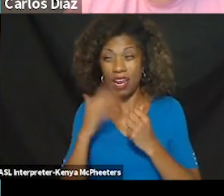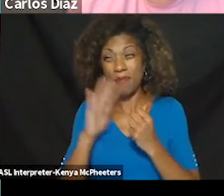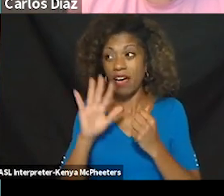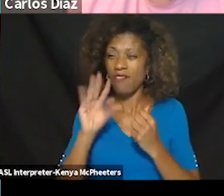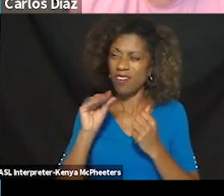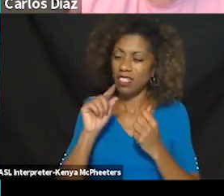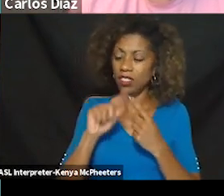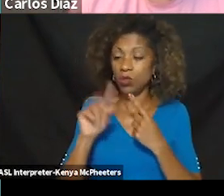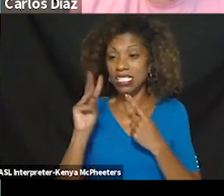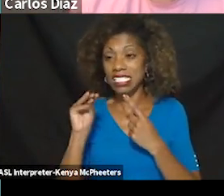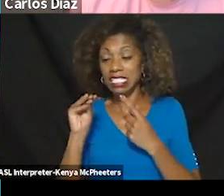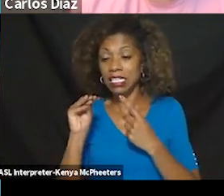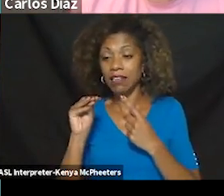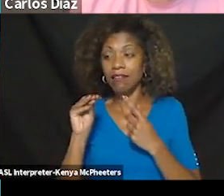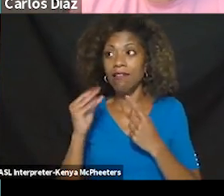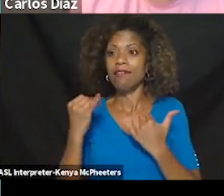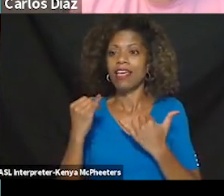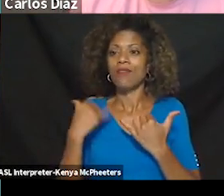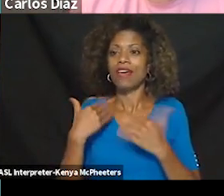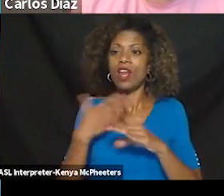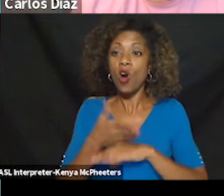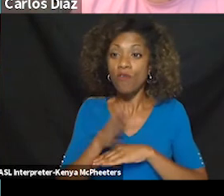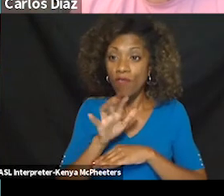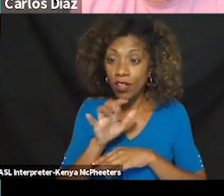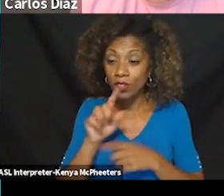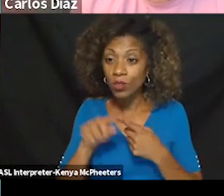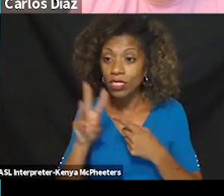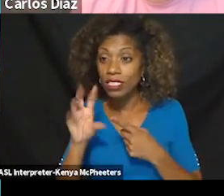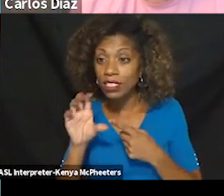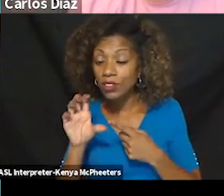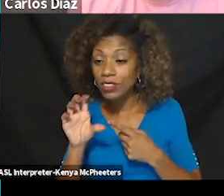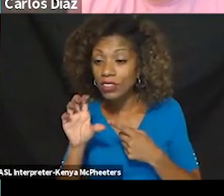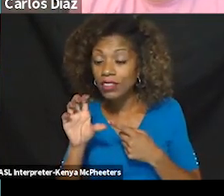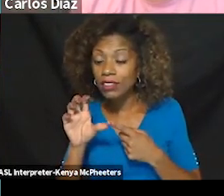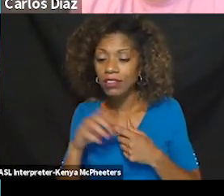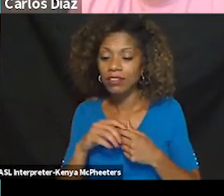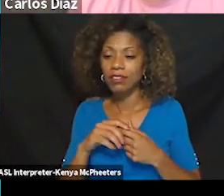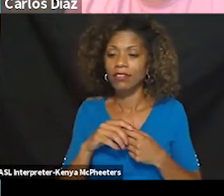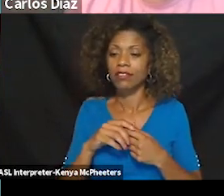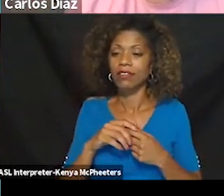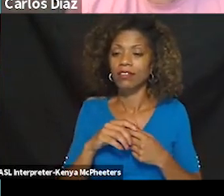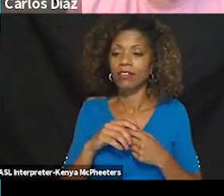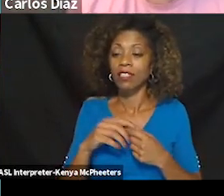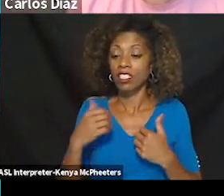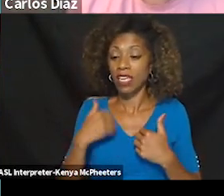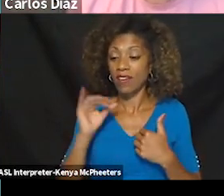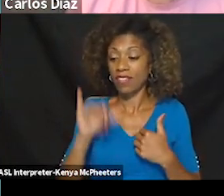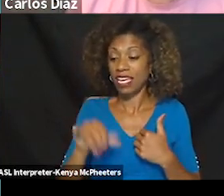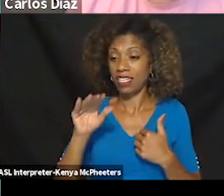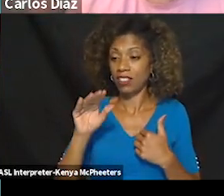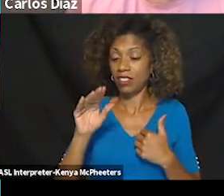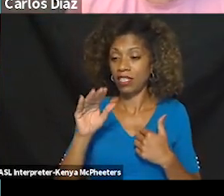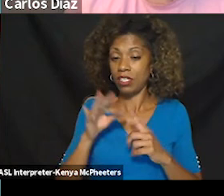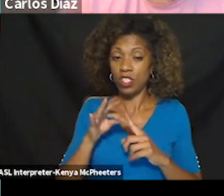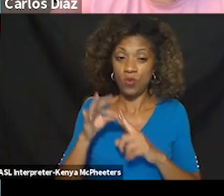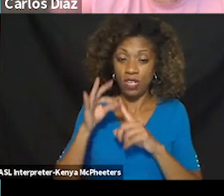over 600 unique signups to date. So we have that 600 unique user distribution lists. We have